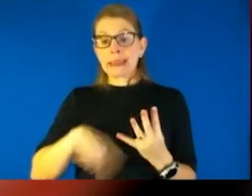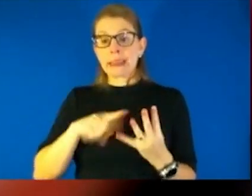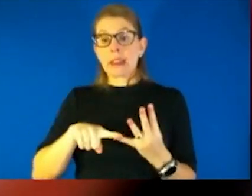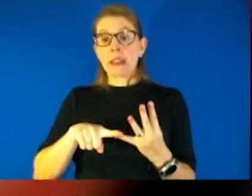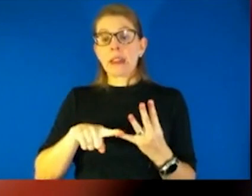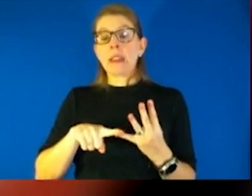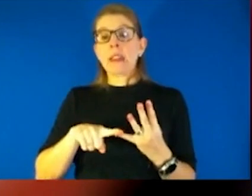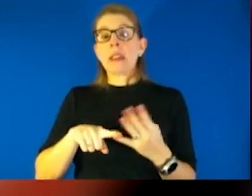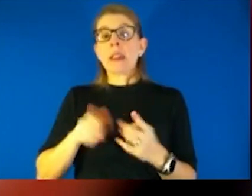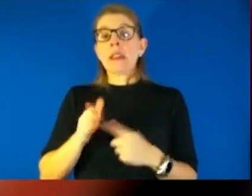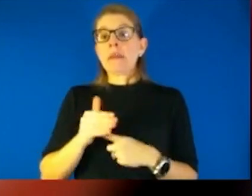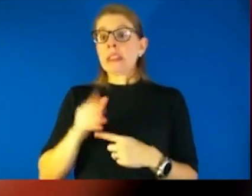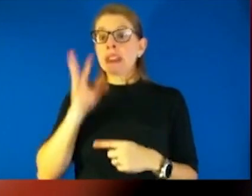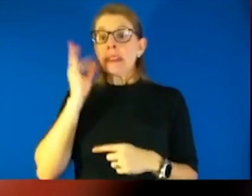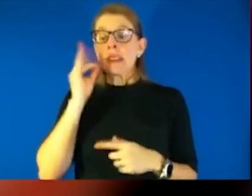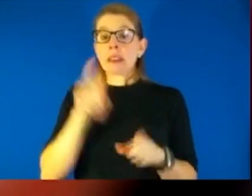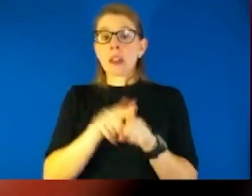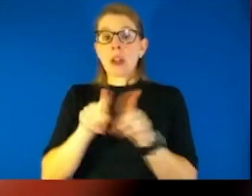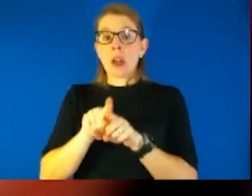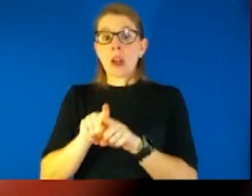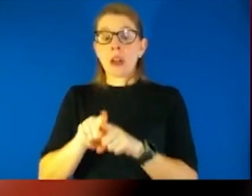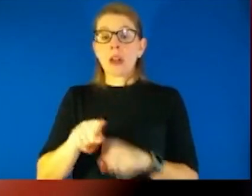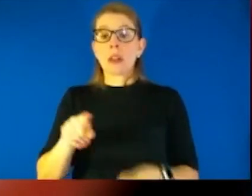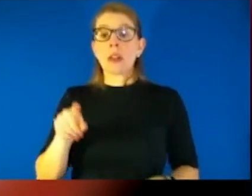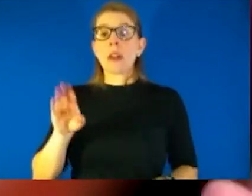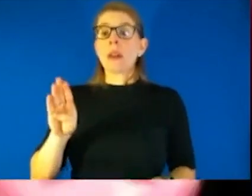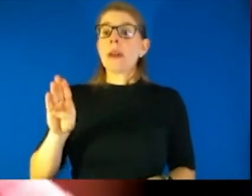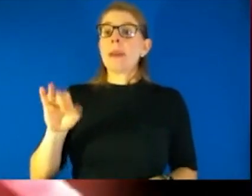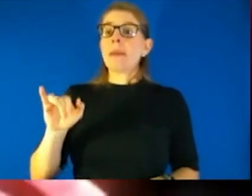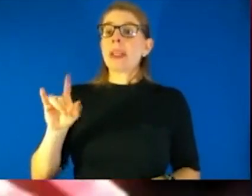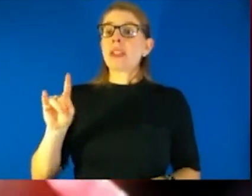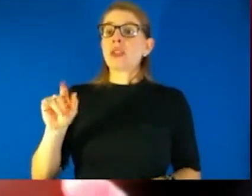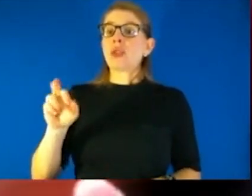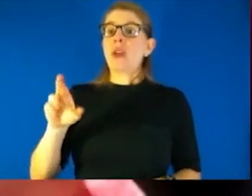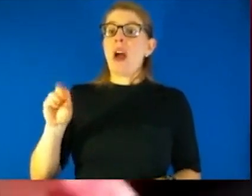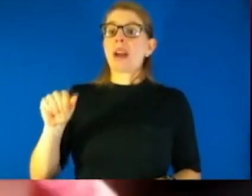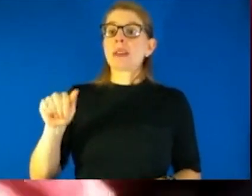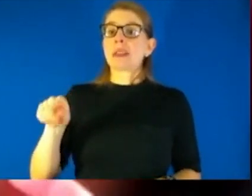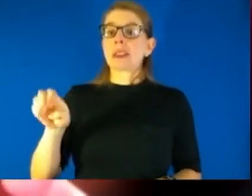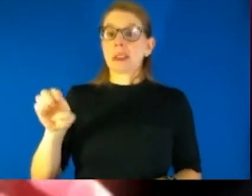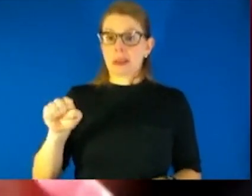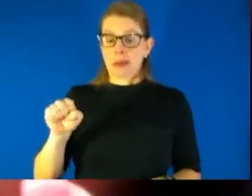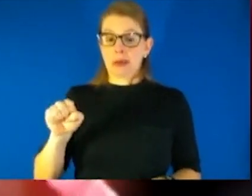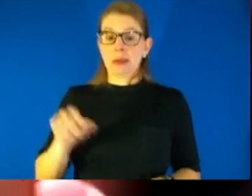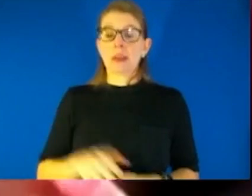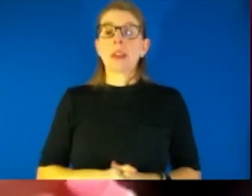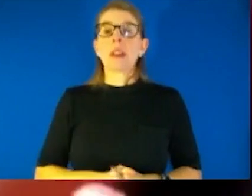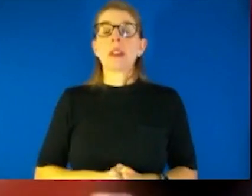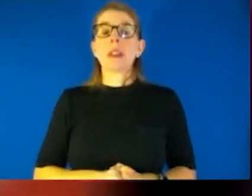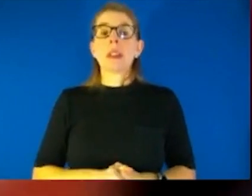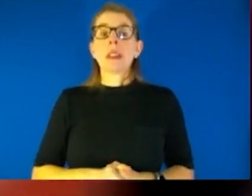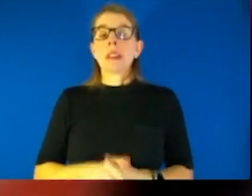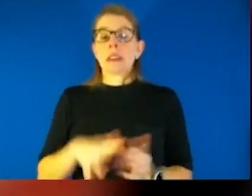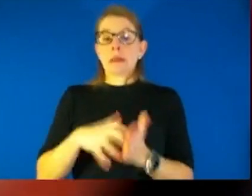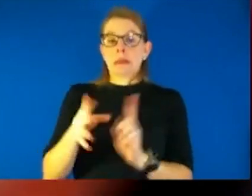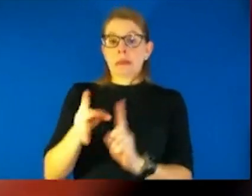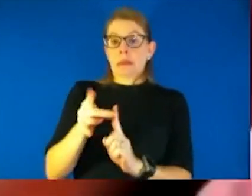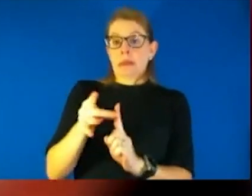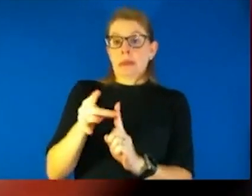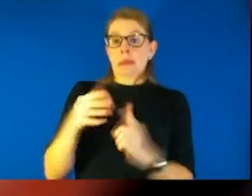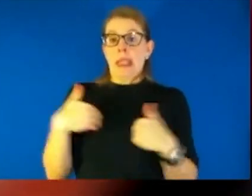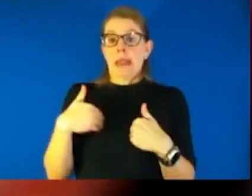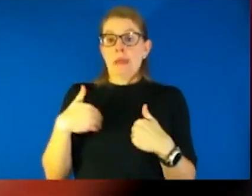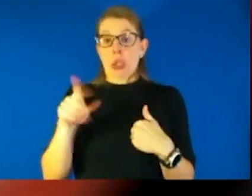cats, and binturongs. So the list of susceptible animal species in zoos which